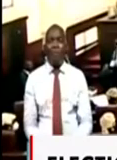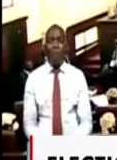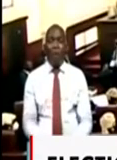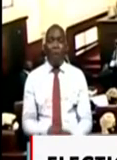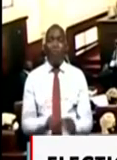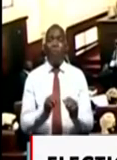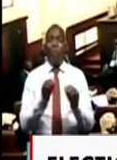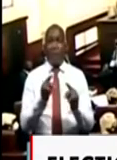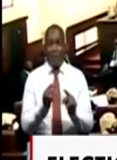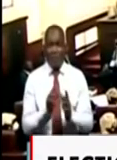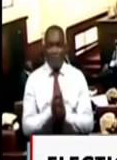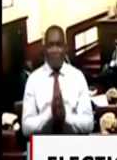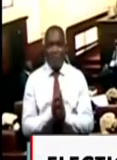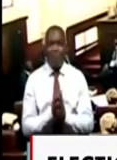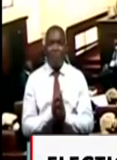that's what I thought, my lord.